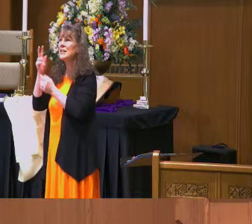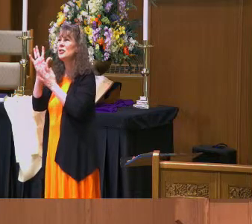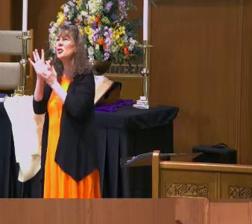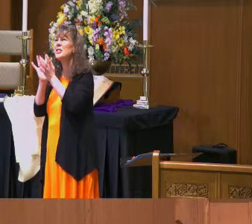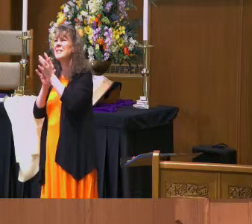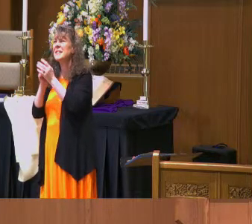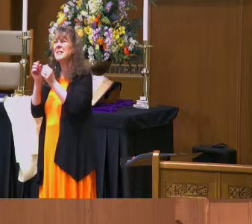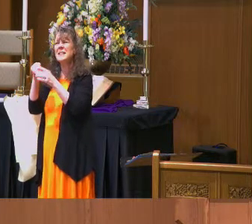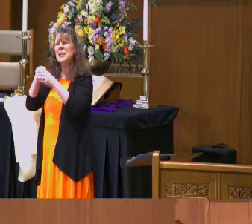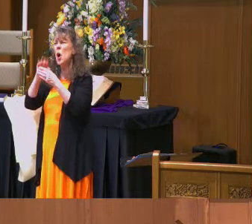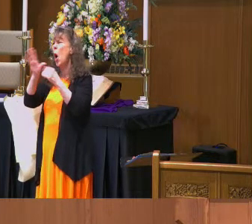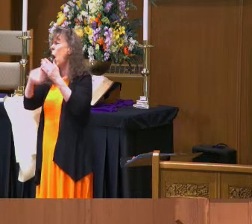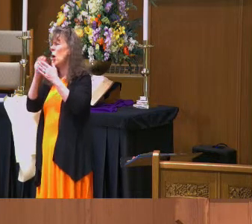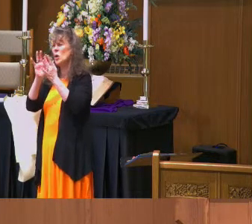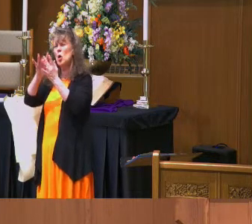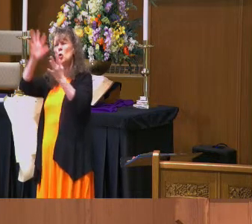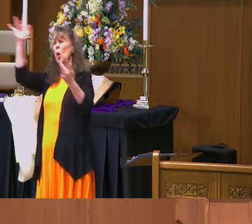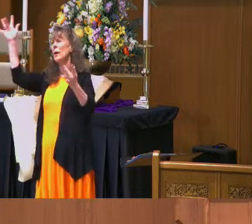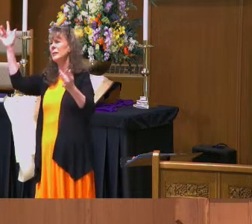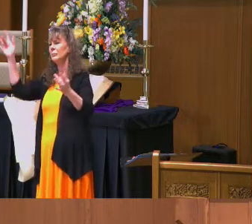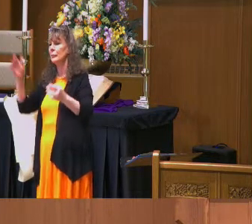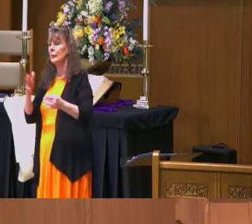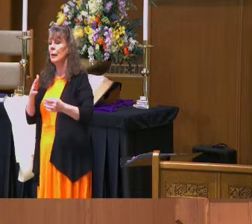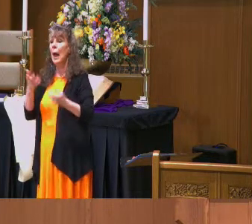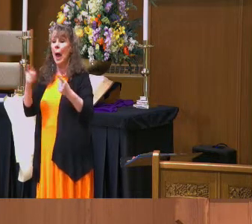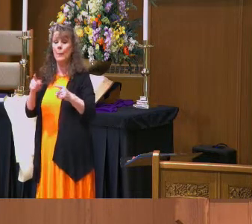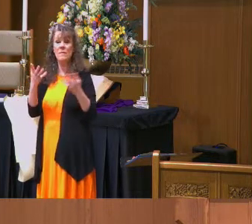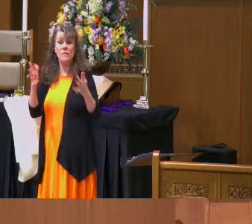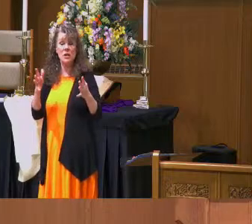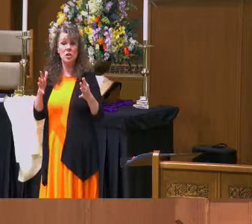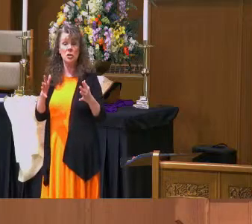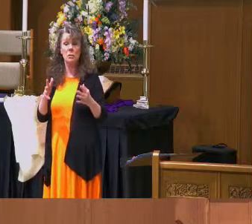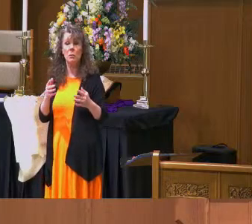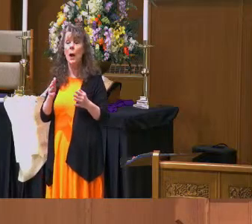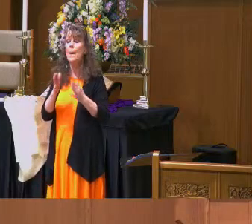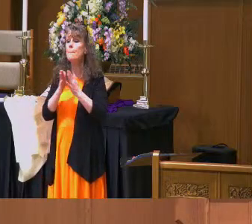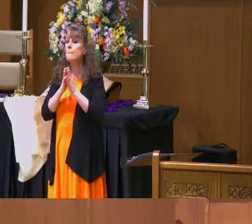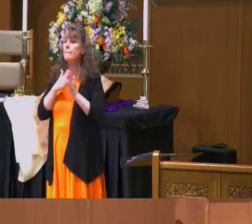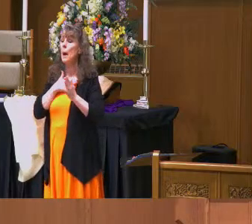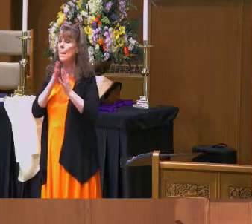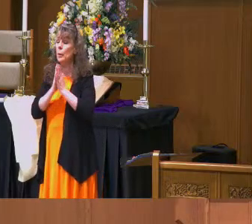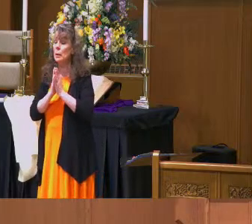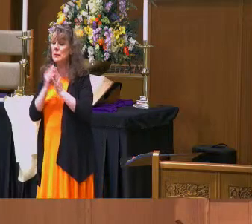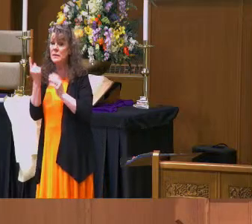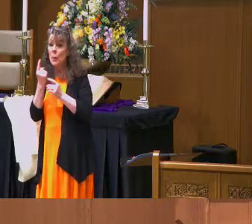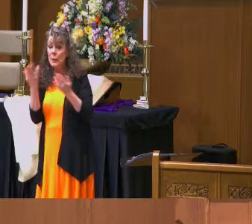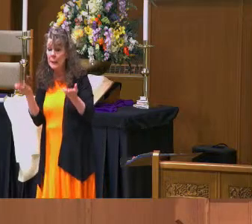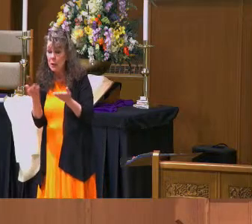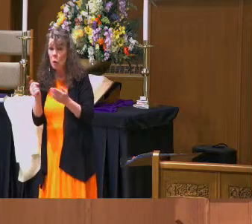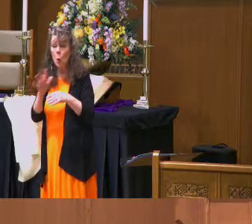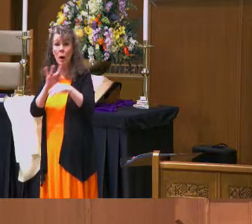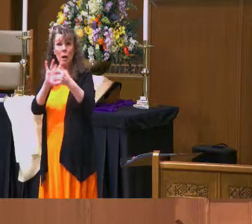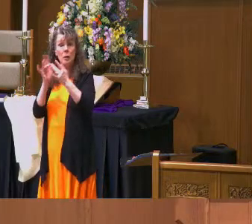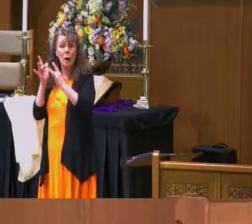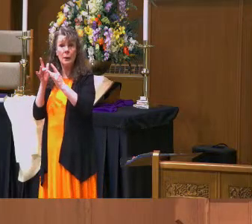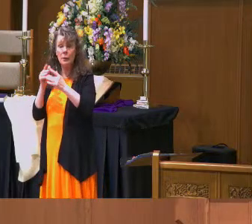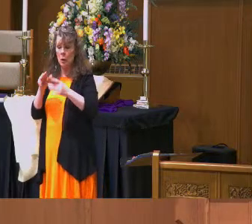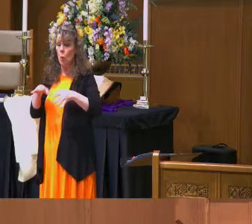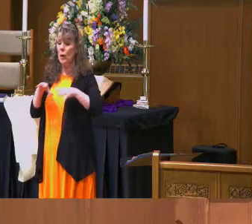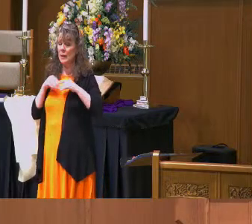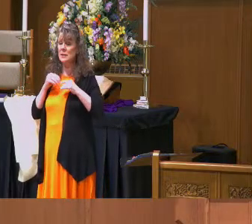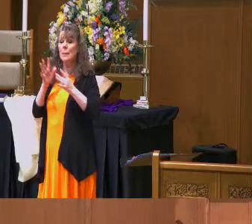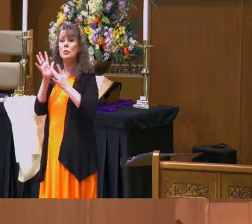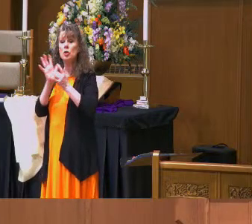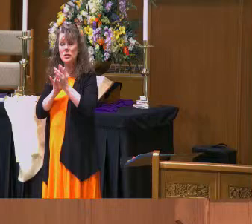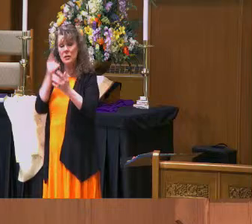glory. As we close this morning, my prayer is that someone here or watching online would open their heart and receive Jesus